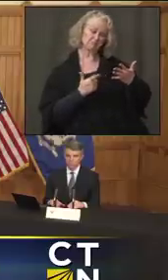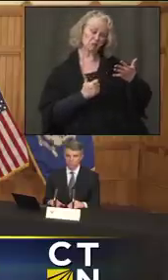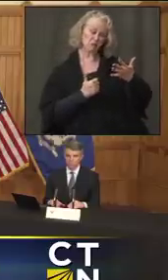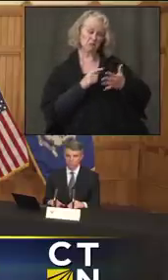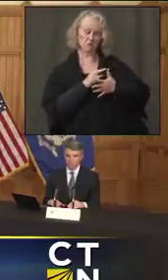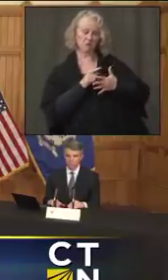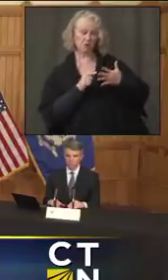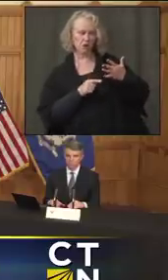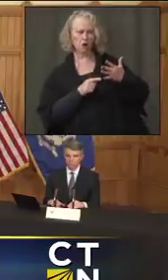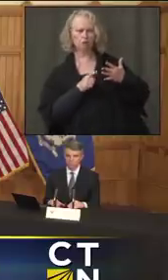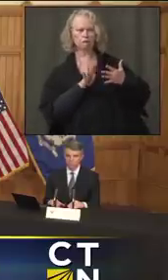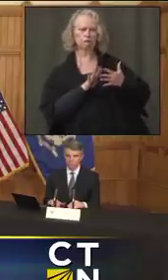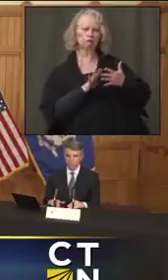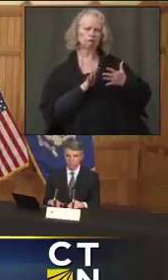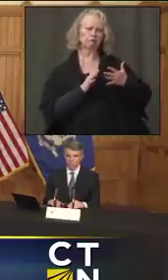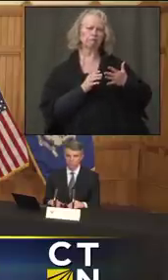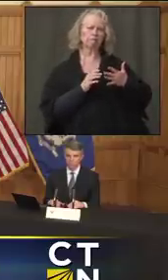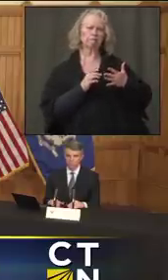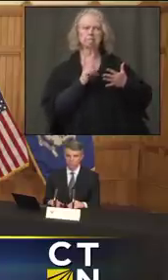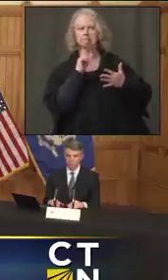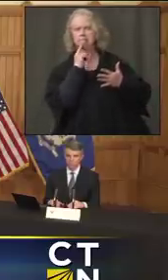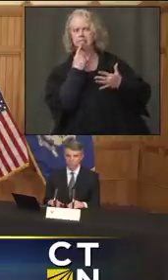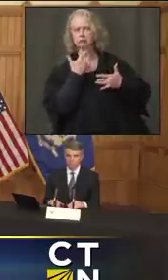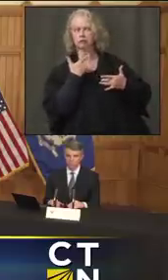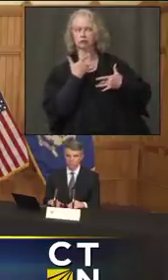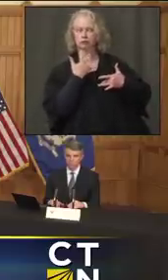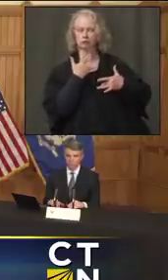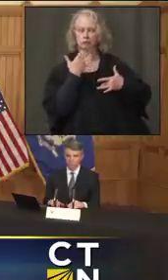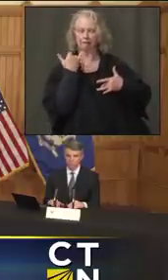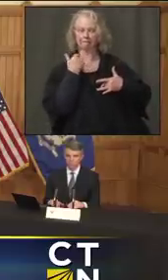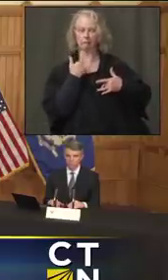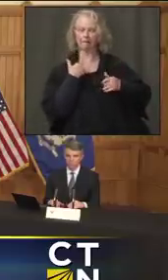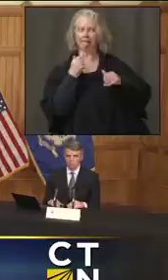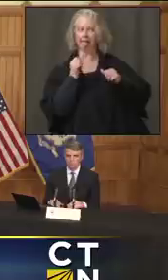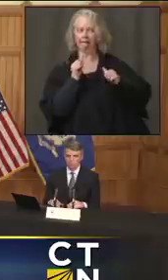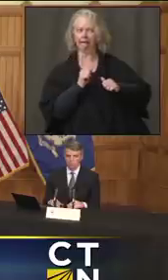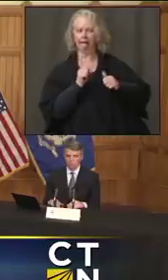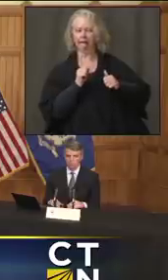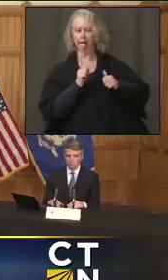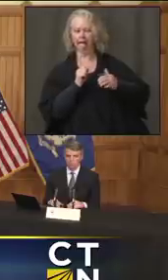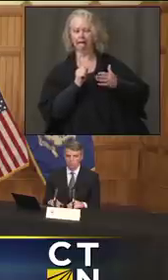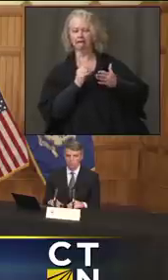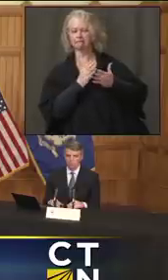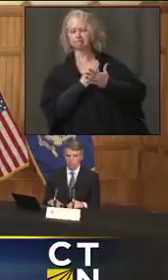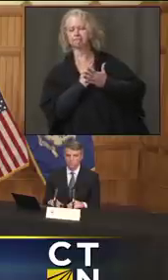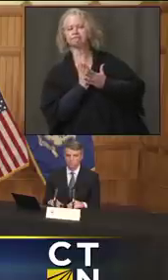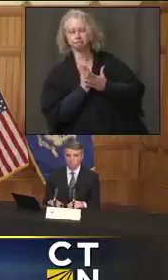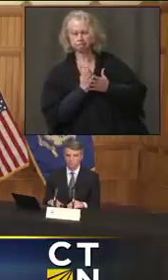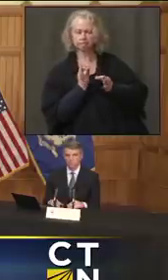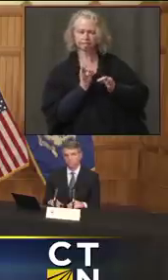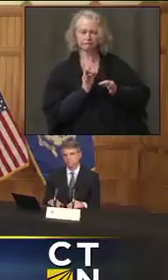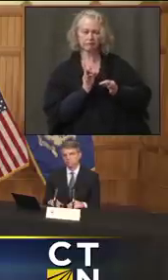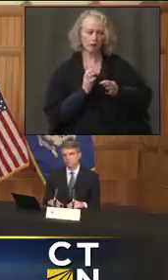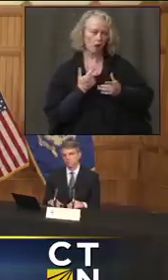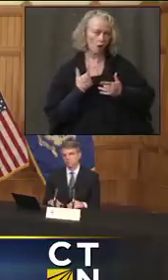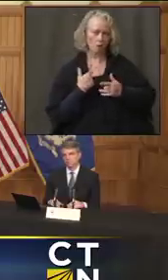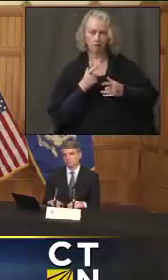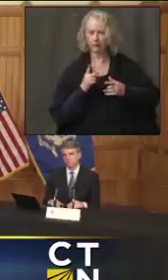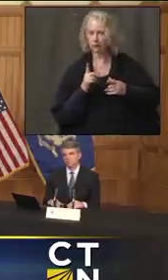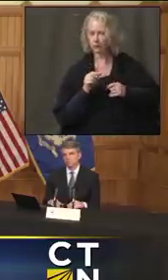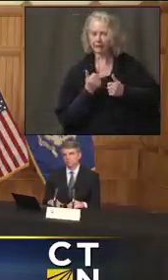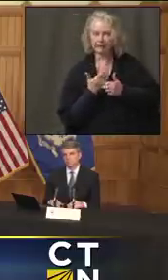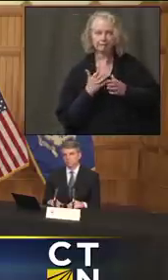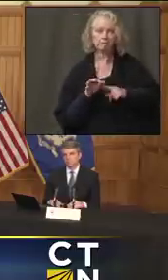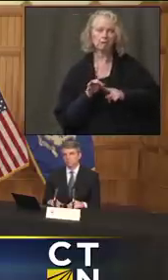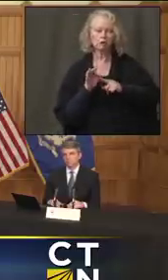you're especially concerned about whether or not the state will actually meet that by May 20th? And is there anything that we're doing to make sure that we meet those?